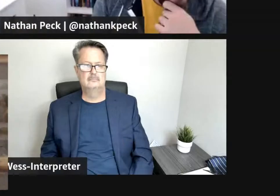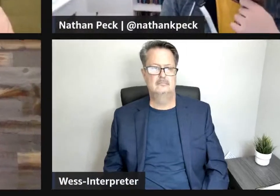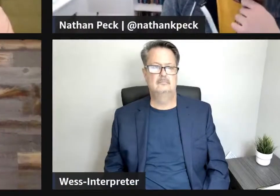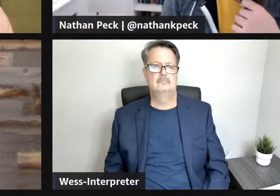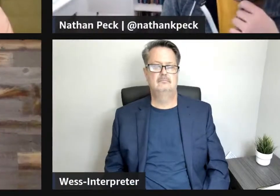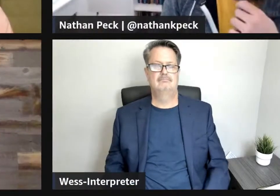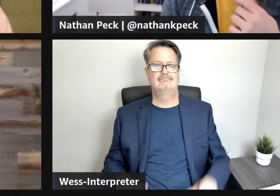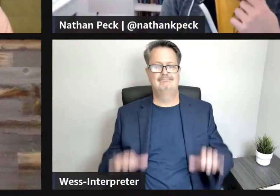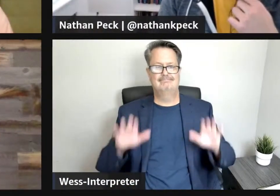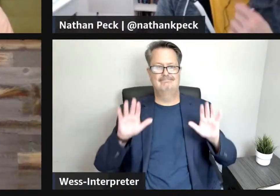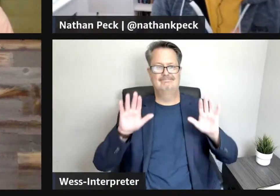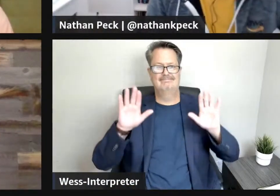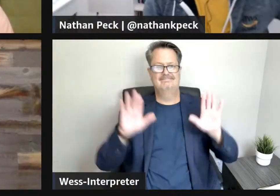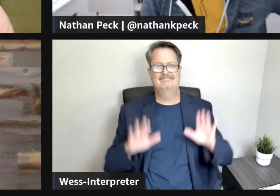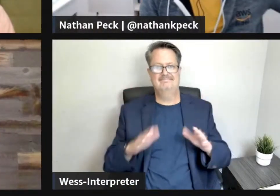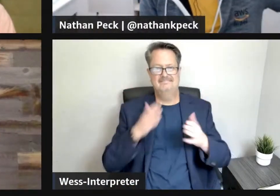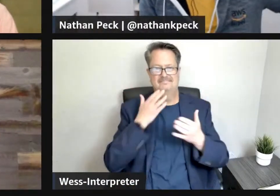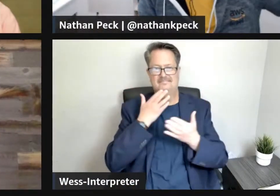Awesome. Good stuff.